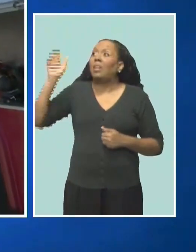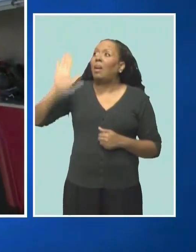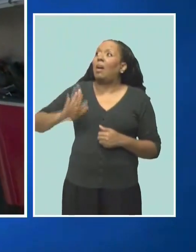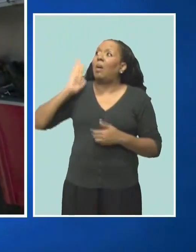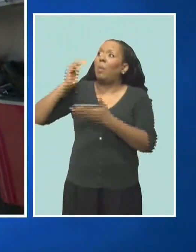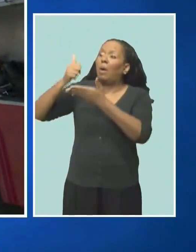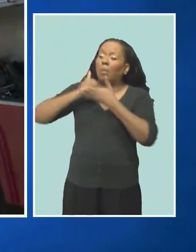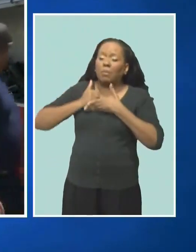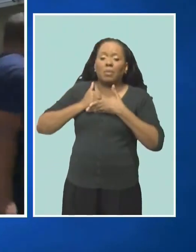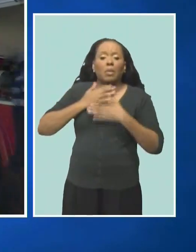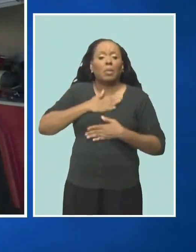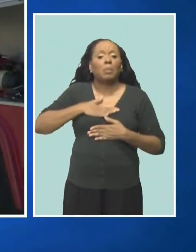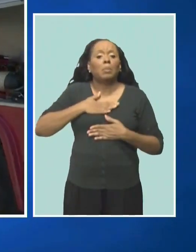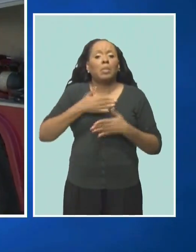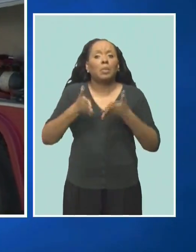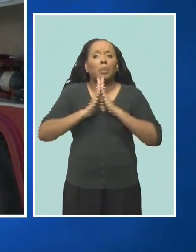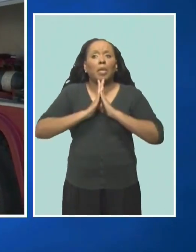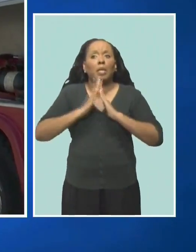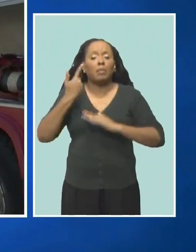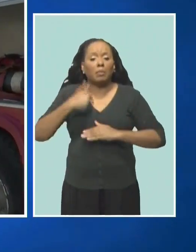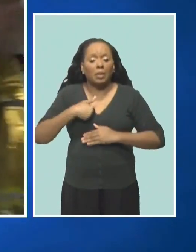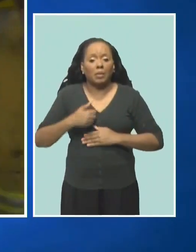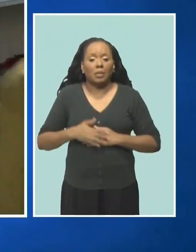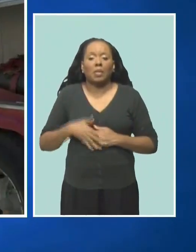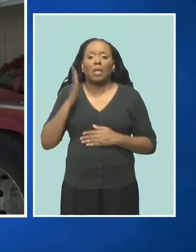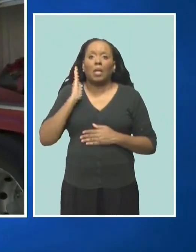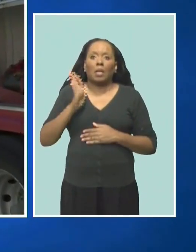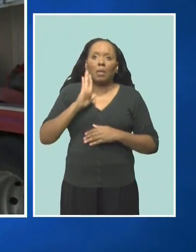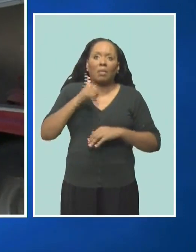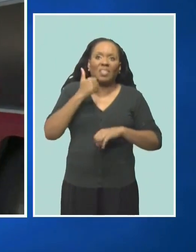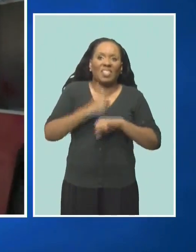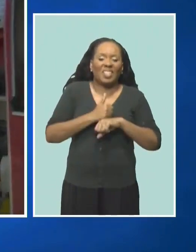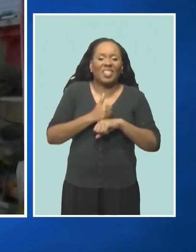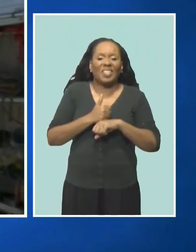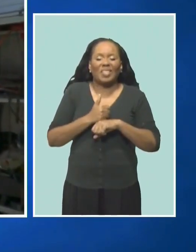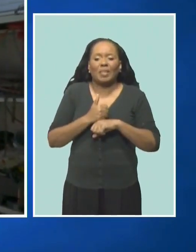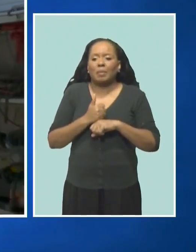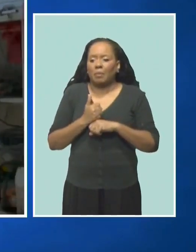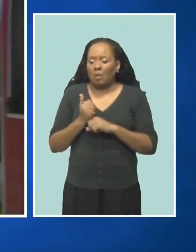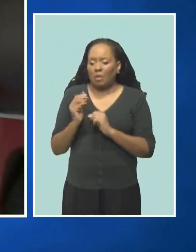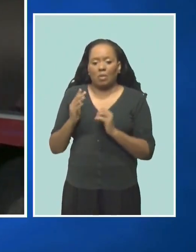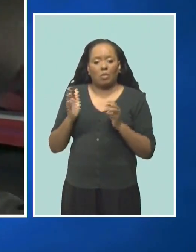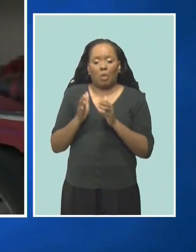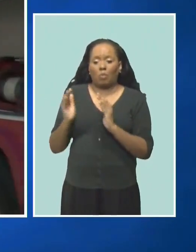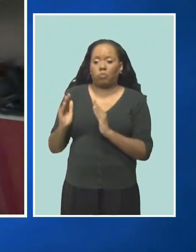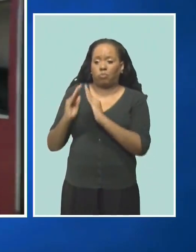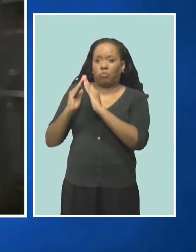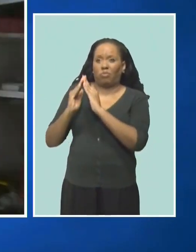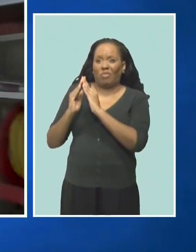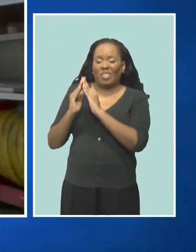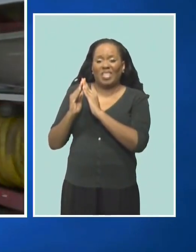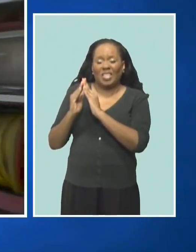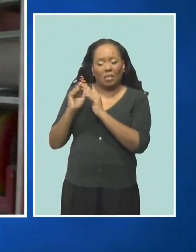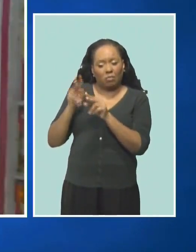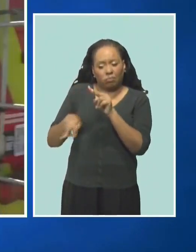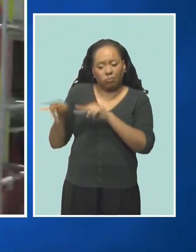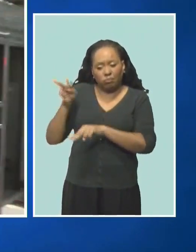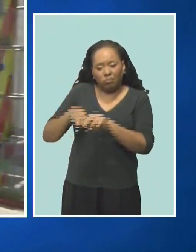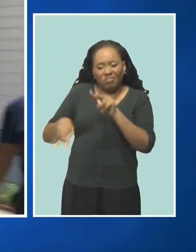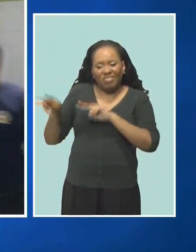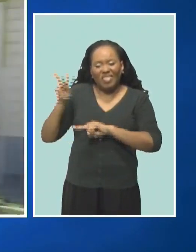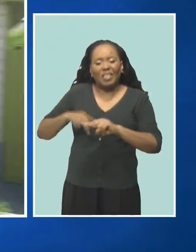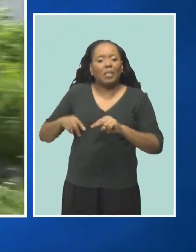Firemen have set up a temporary outpost in Reed Street to keep a vigil on the smoldering remnants of the blaze as